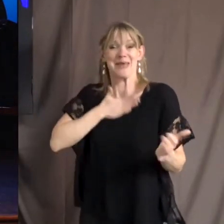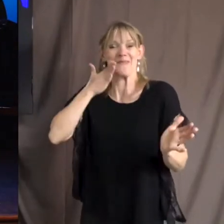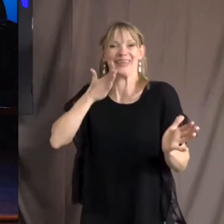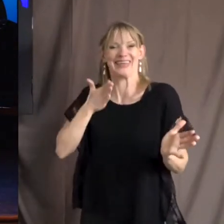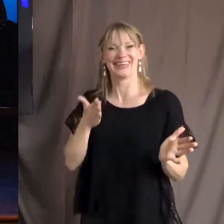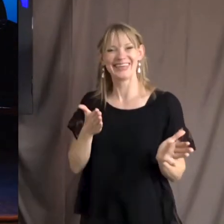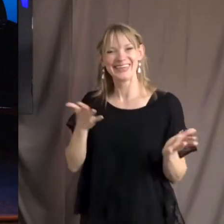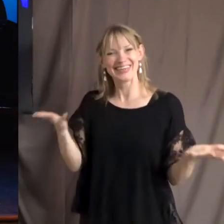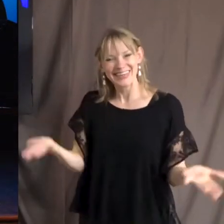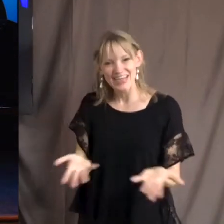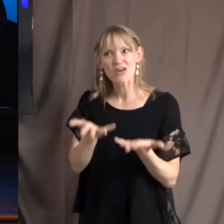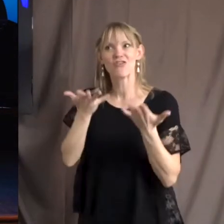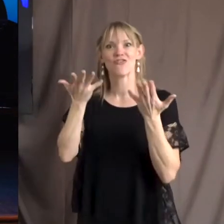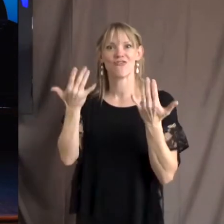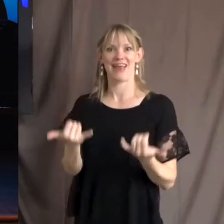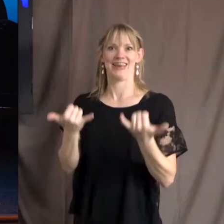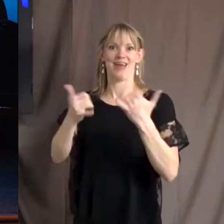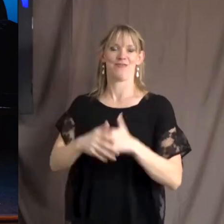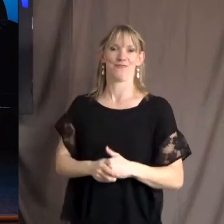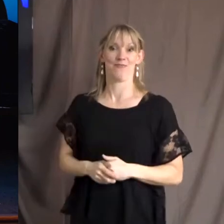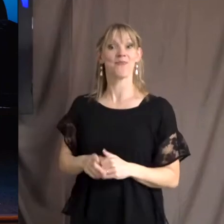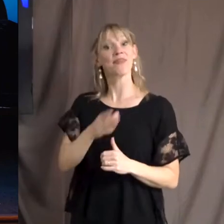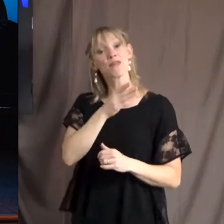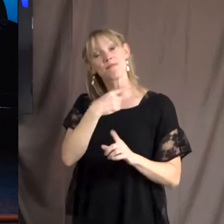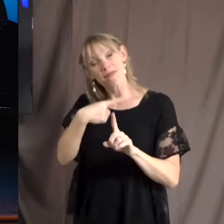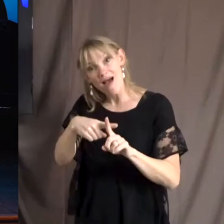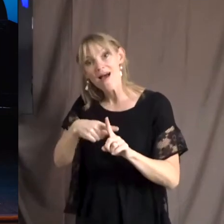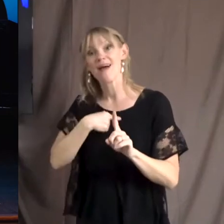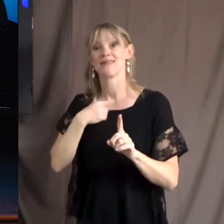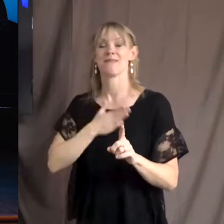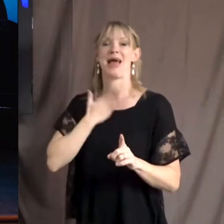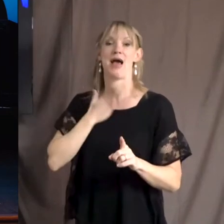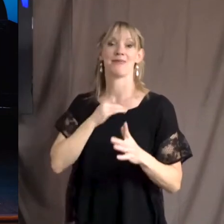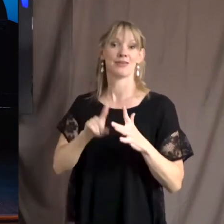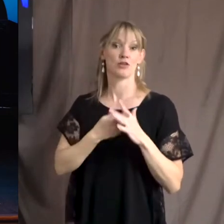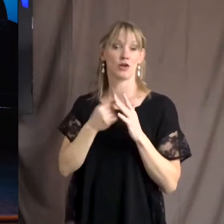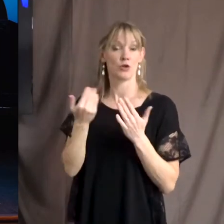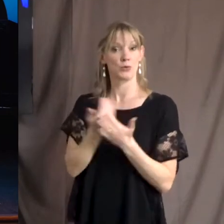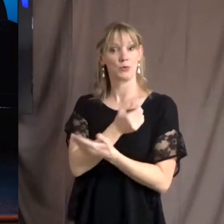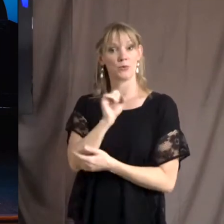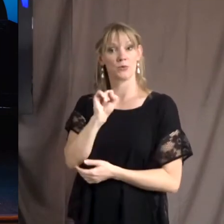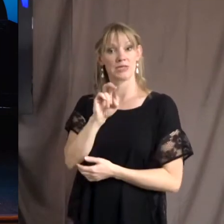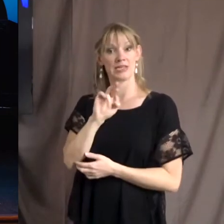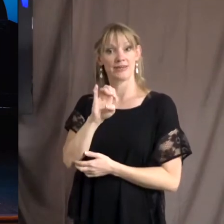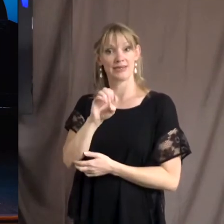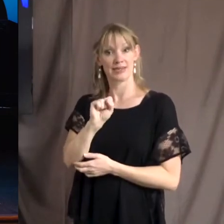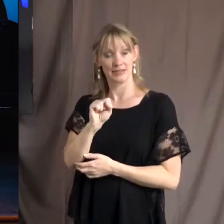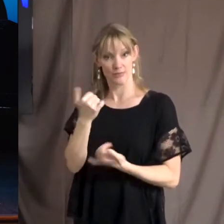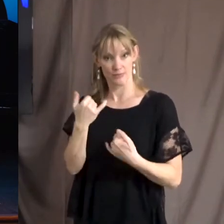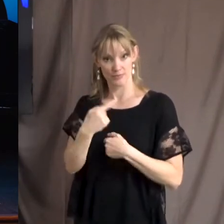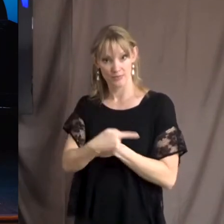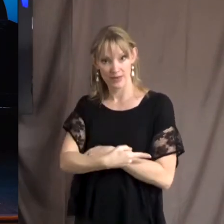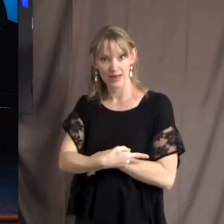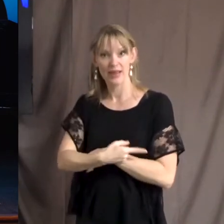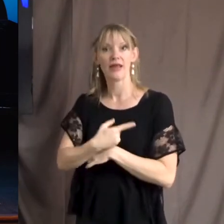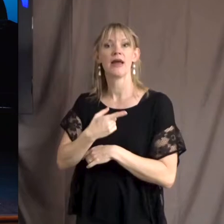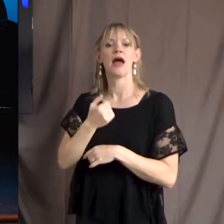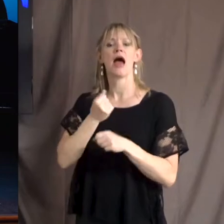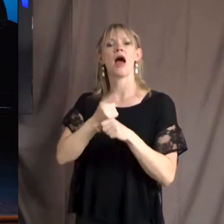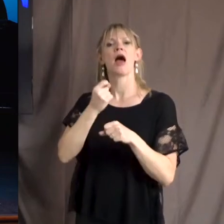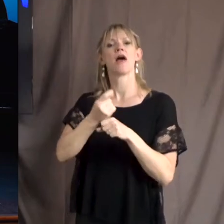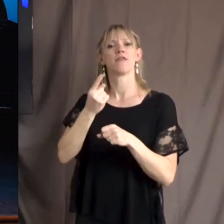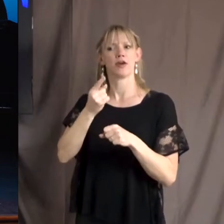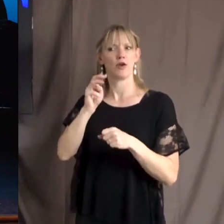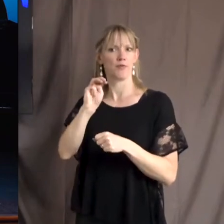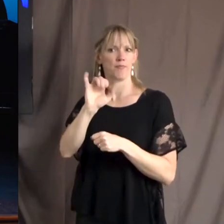to just be right here right now. And I'm happy to be starting a brand new series today. We pause each year in May.